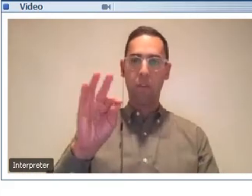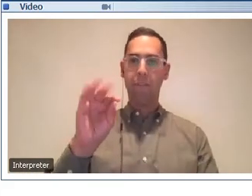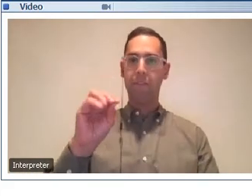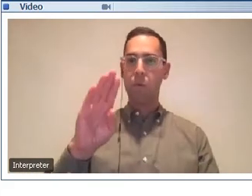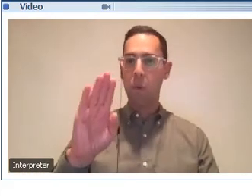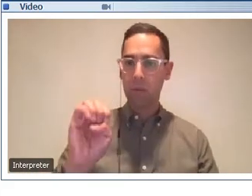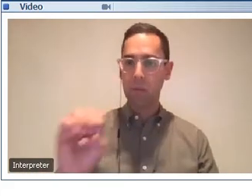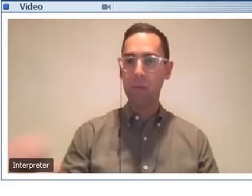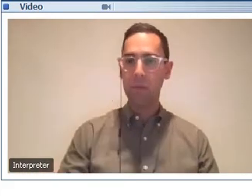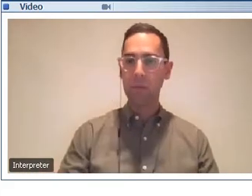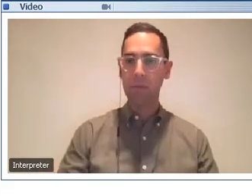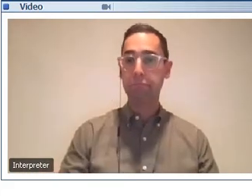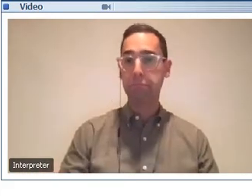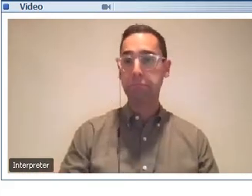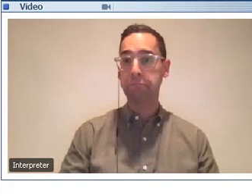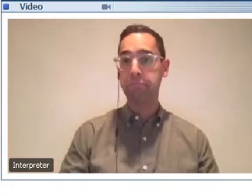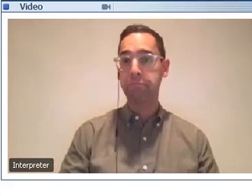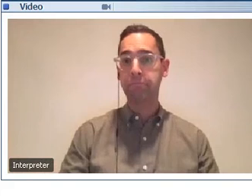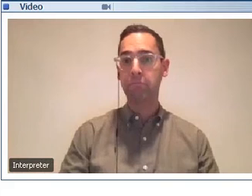that employment there for them.